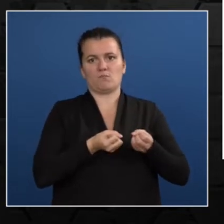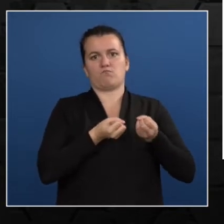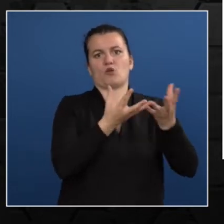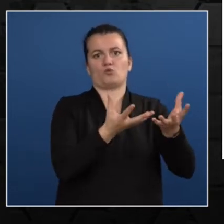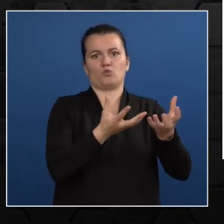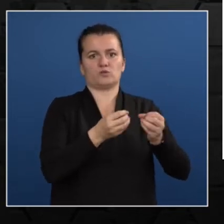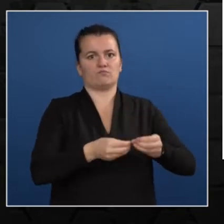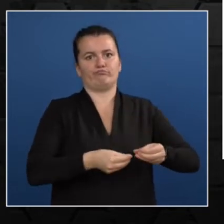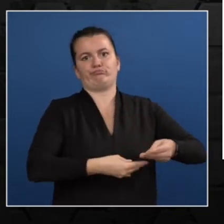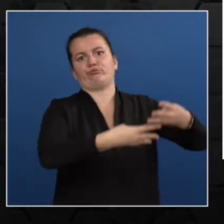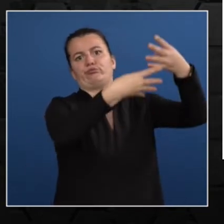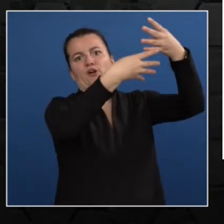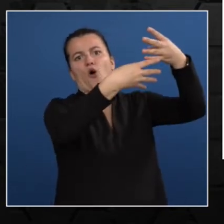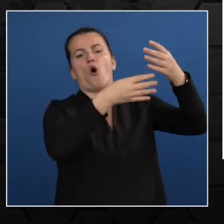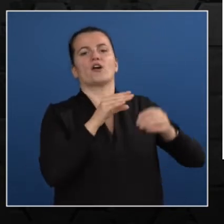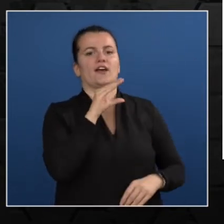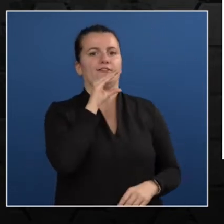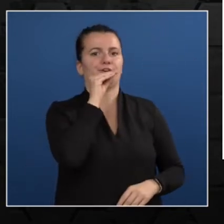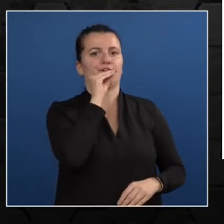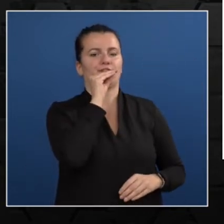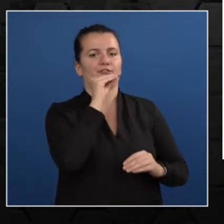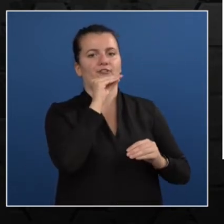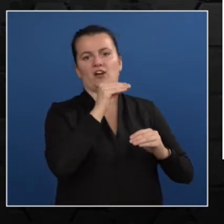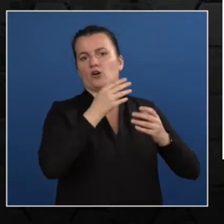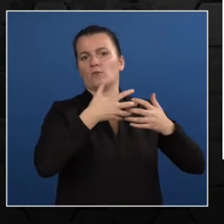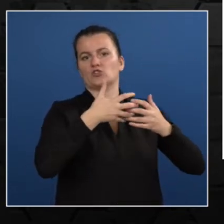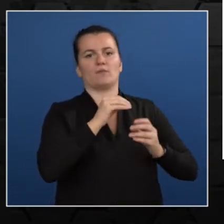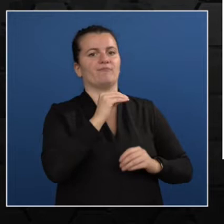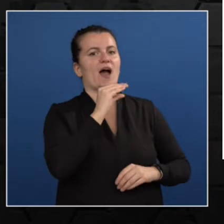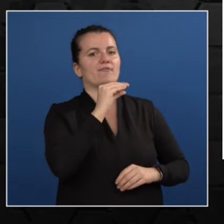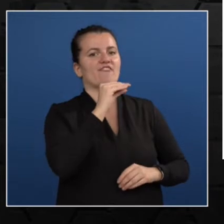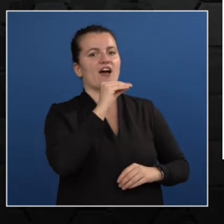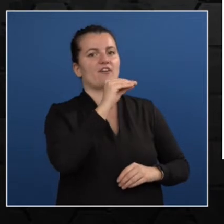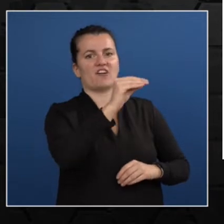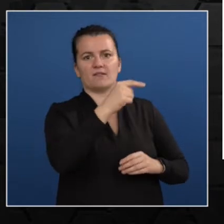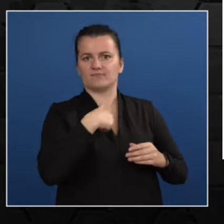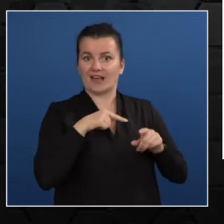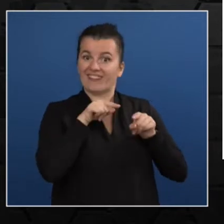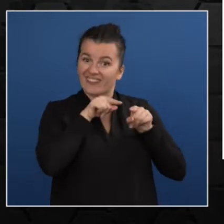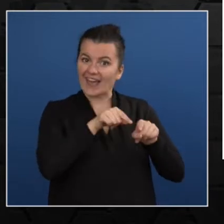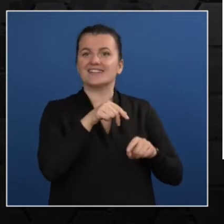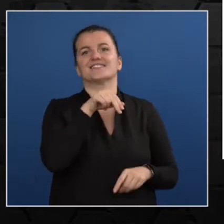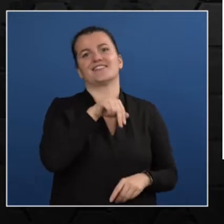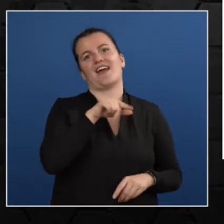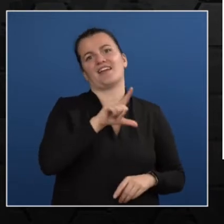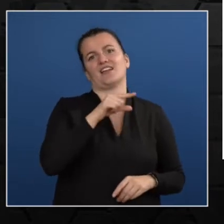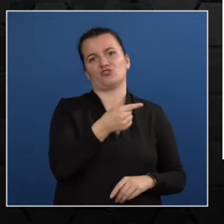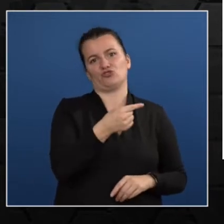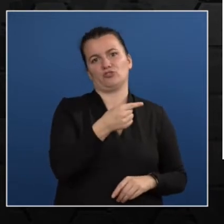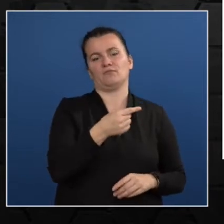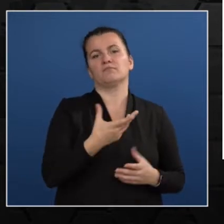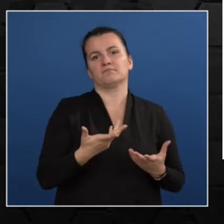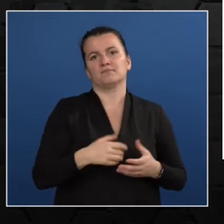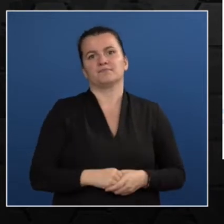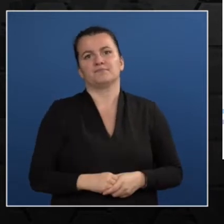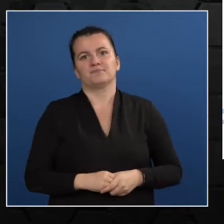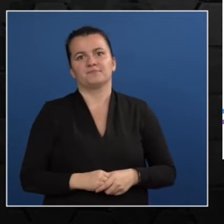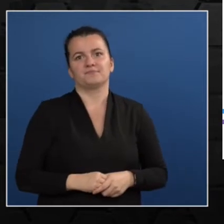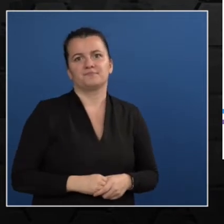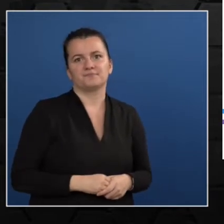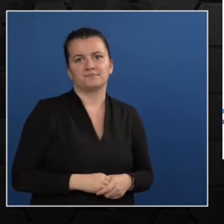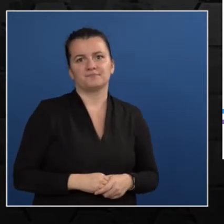really prominent in the industry right now, and I really recommend you guys to look into BERT.